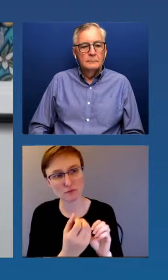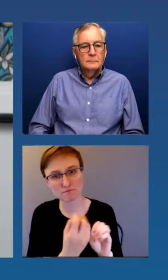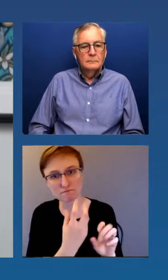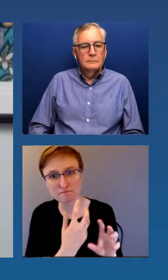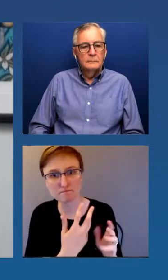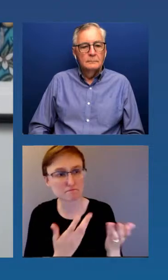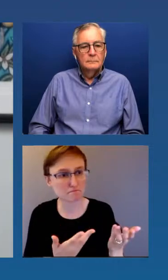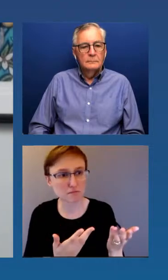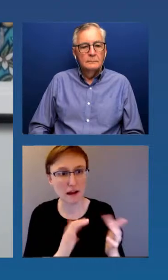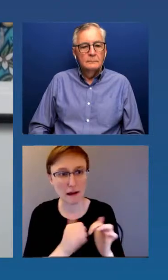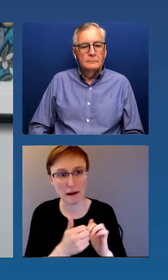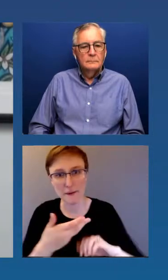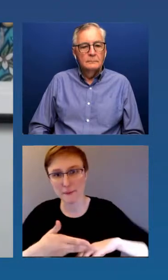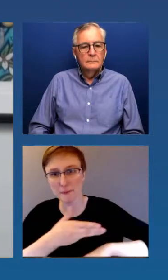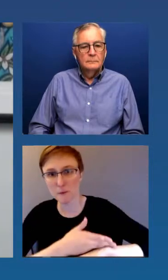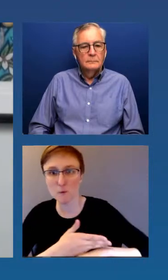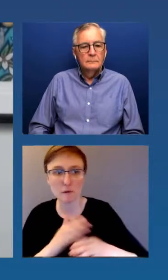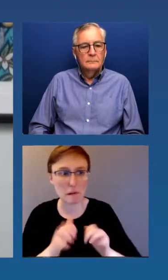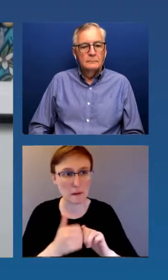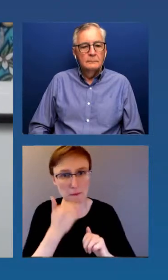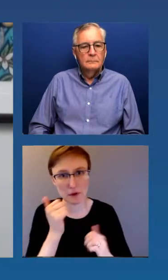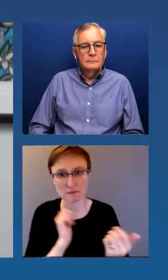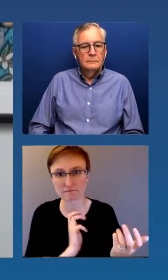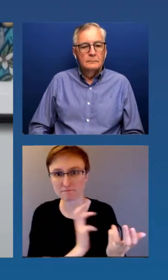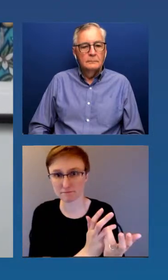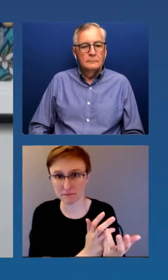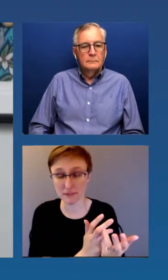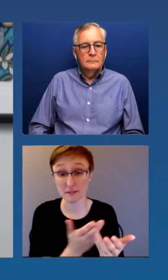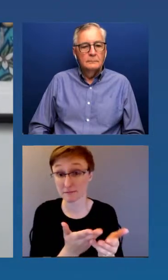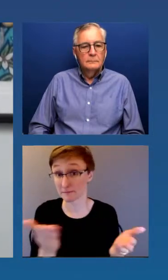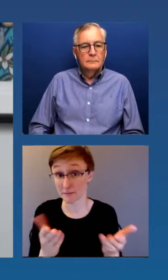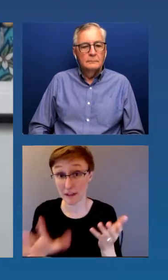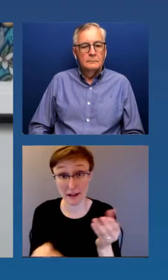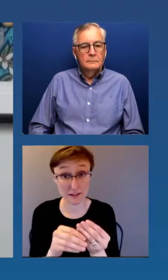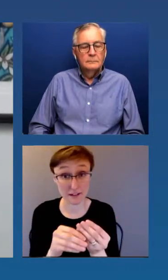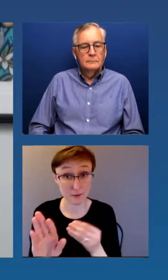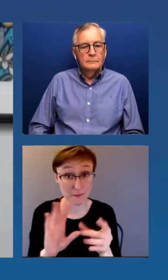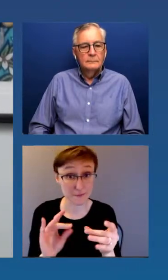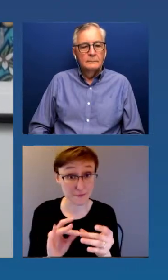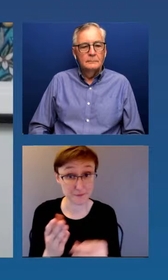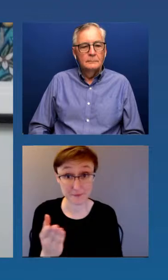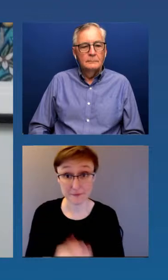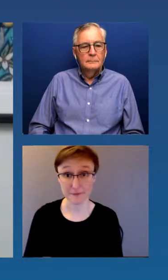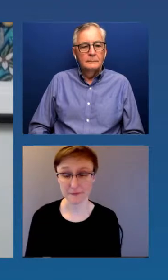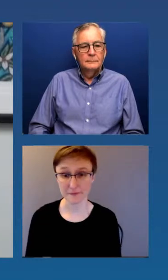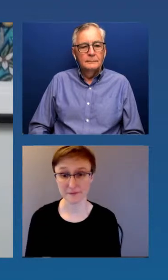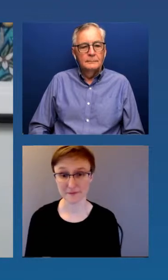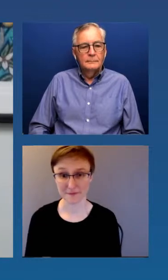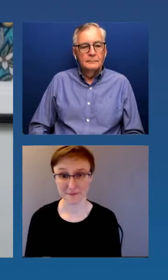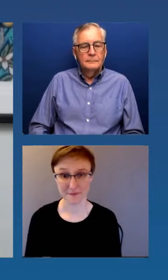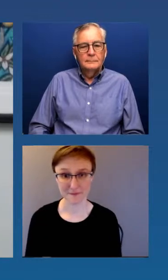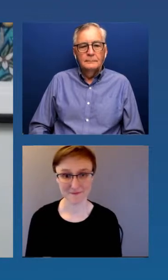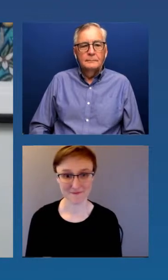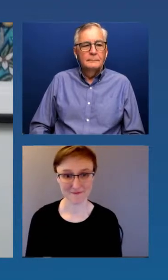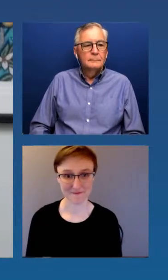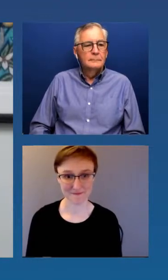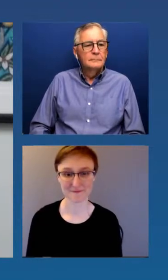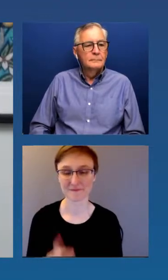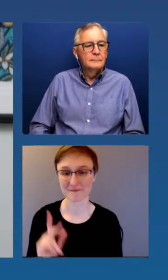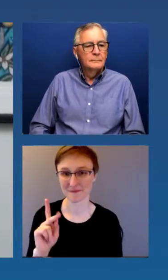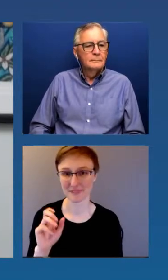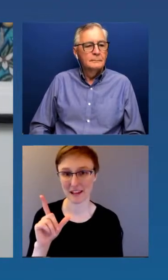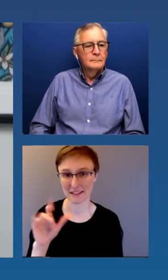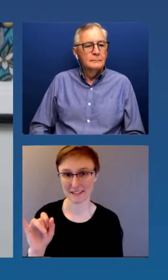and adapting. So anyone, please jump in with your thoughts and reflections. Yeah, I'll just add